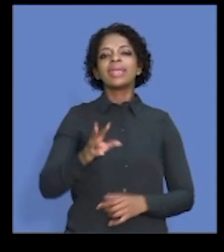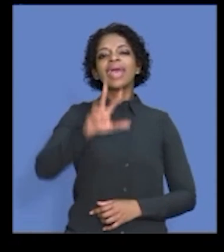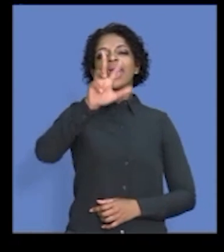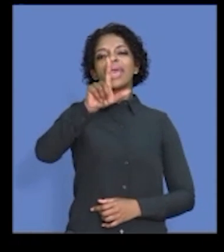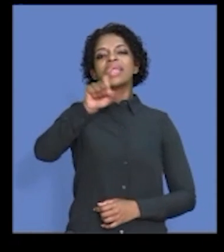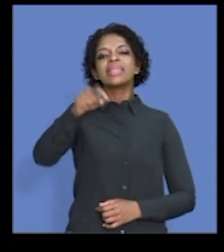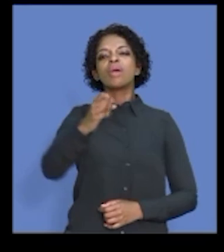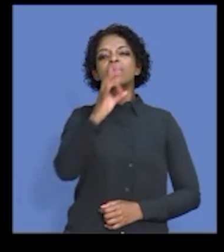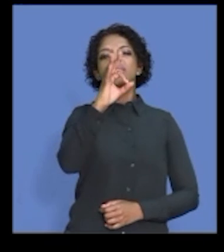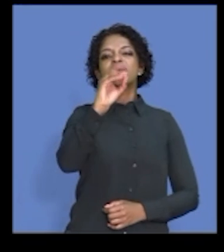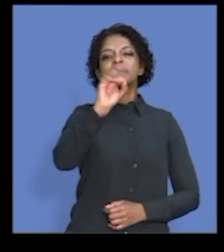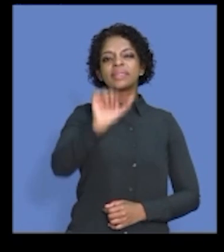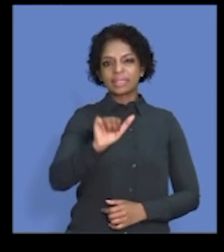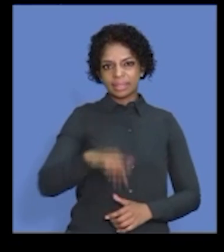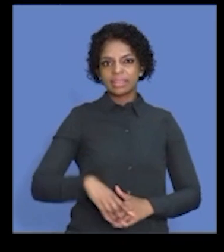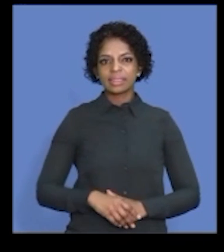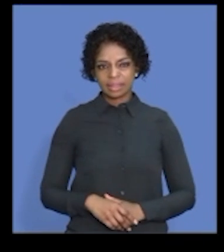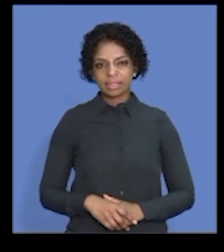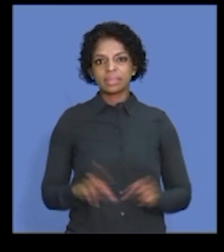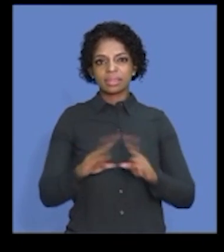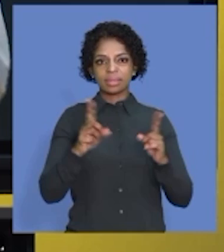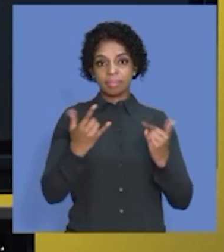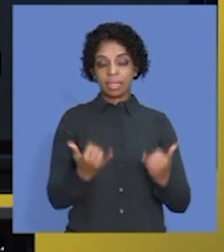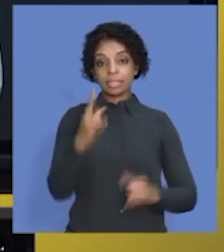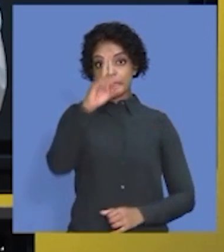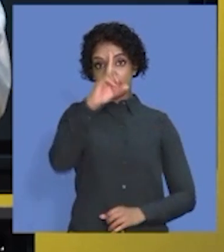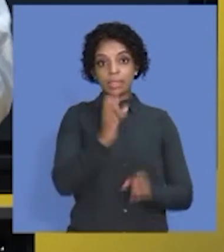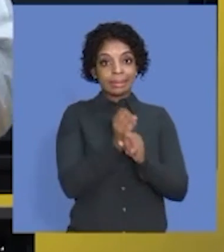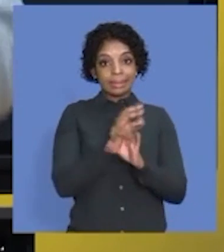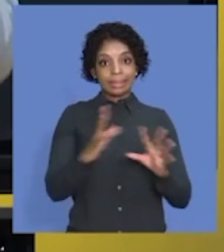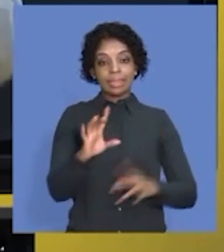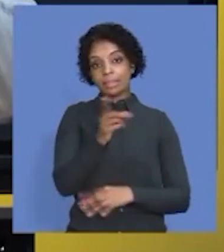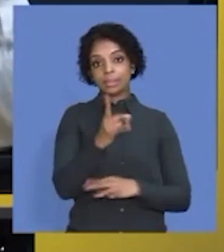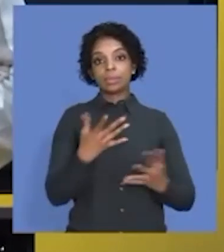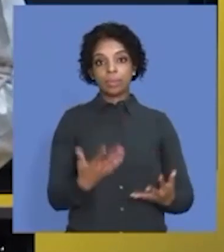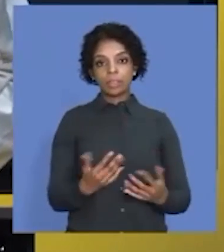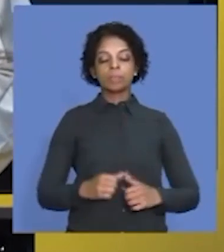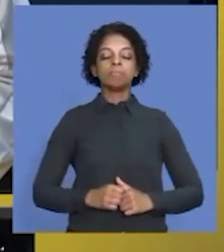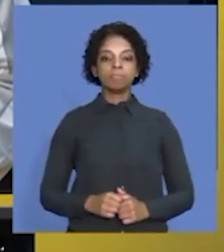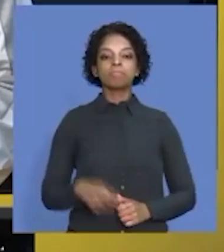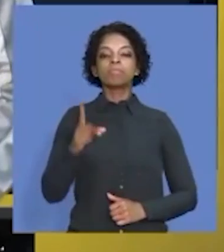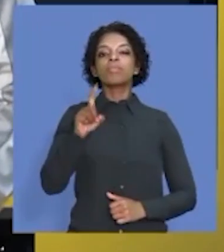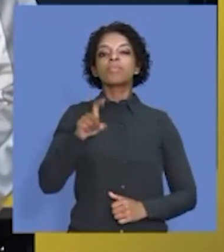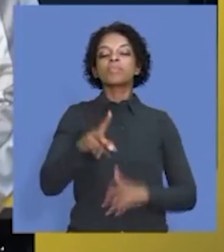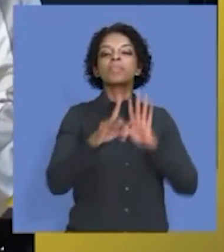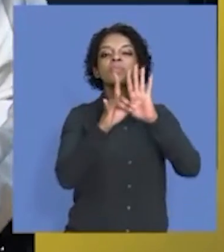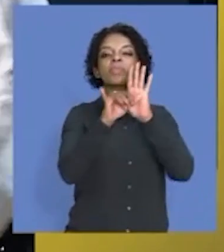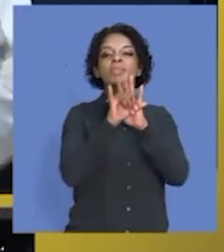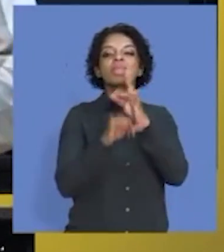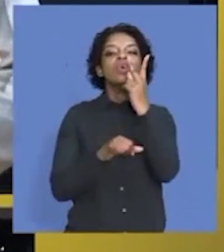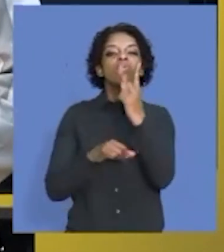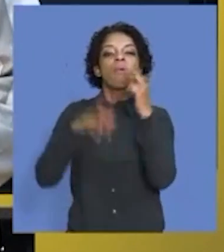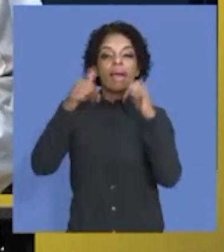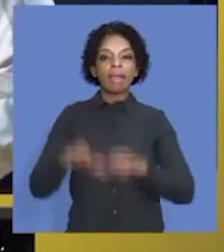8,360. Right. Let's take that adjustment first. Immediately, you got to identify the two accounts involved.